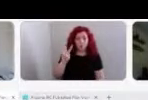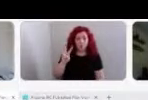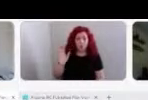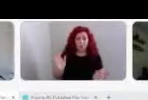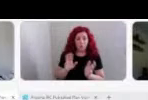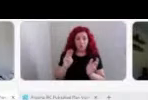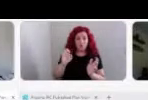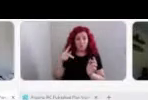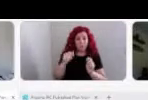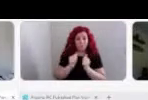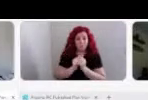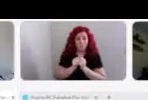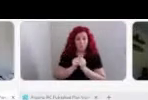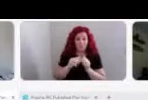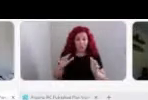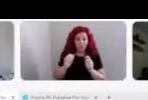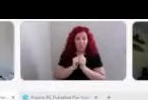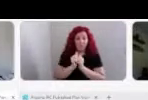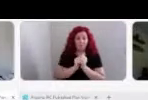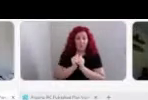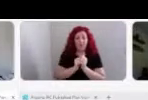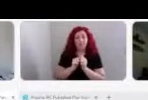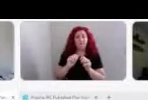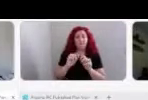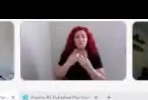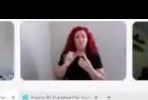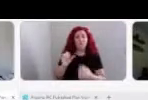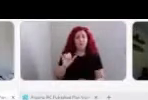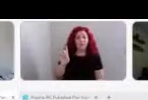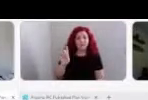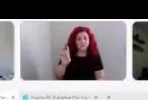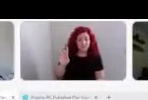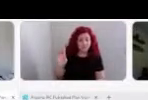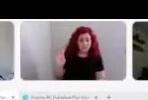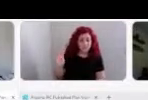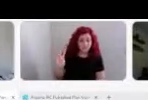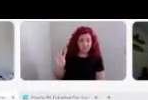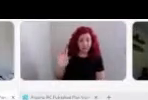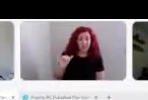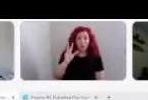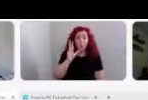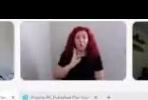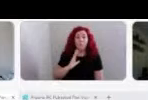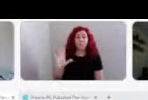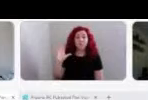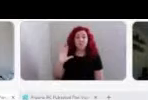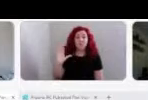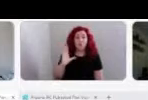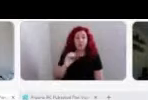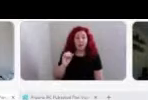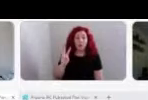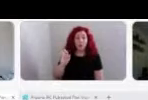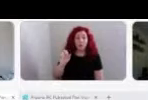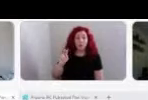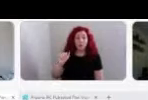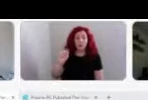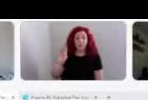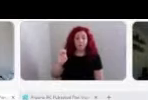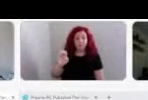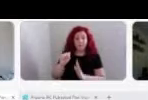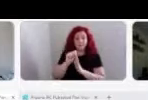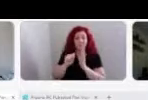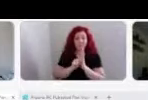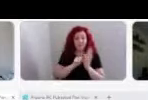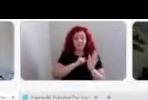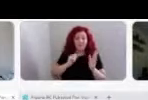uncompetitive district like d7 that woman is a former and wannabe state senator who stated in